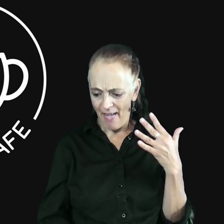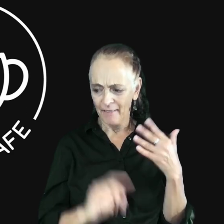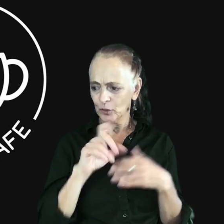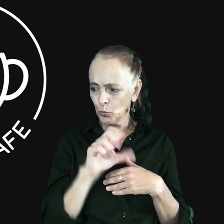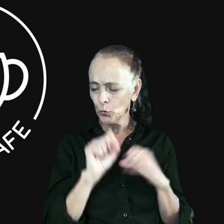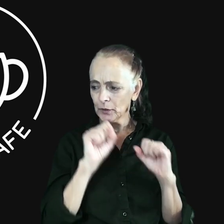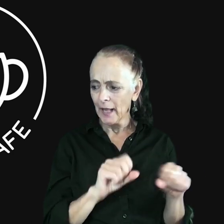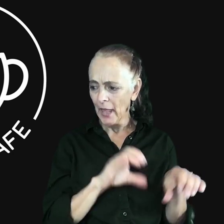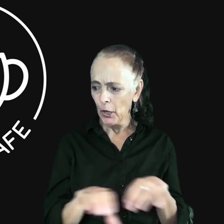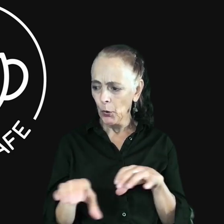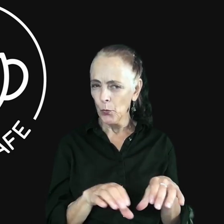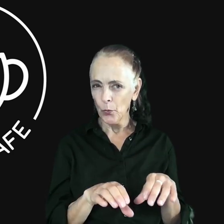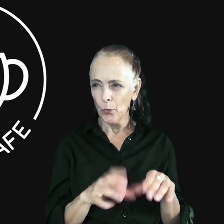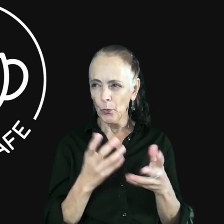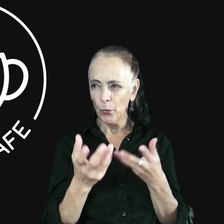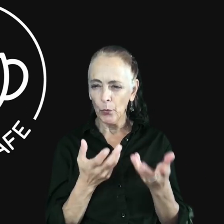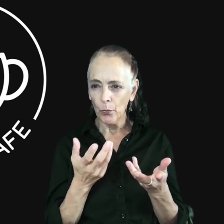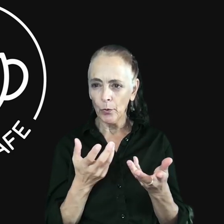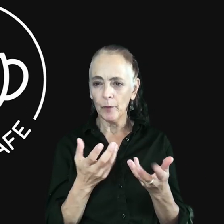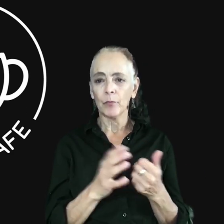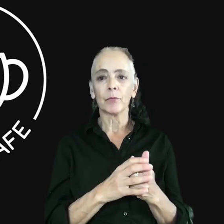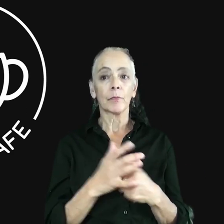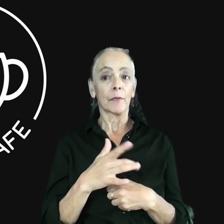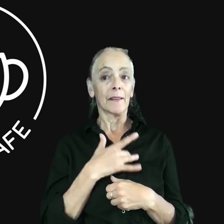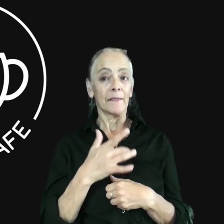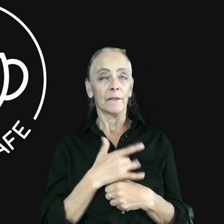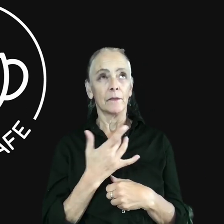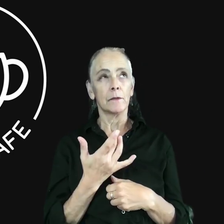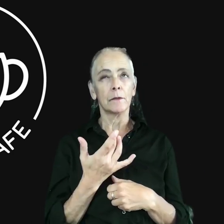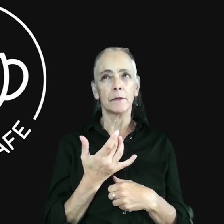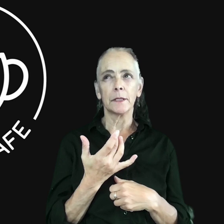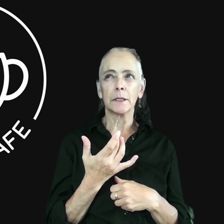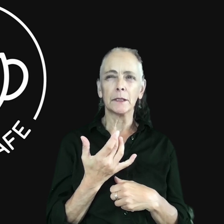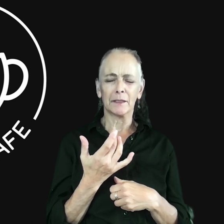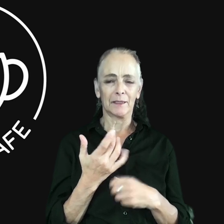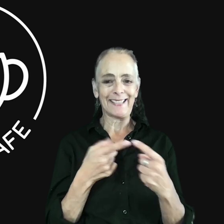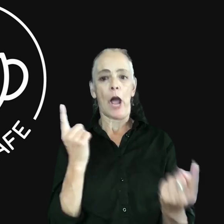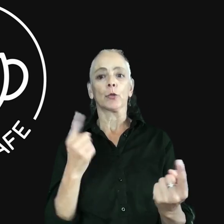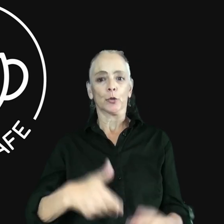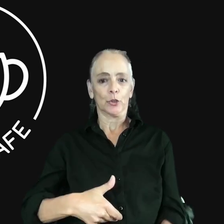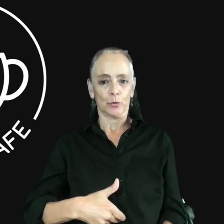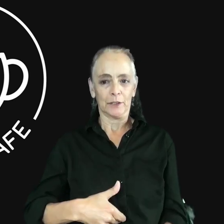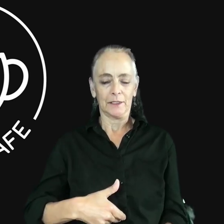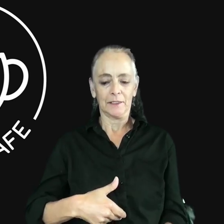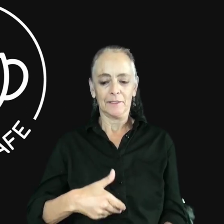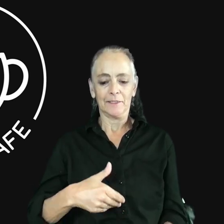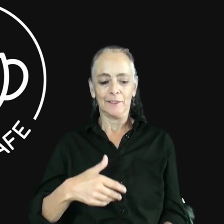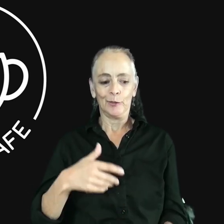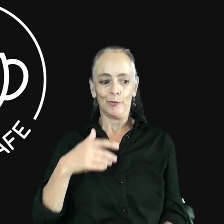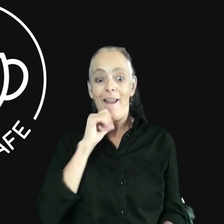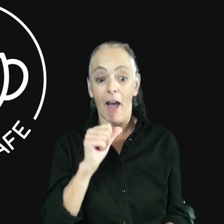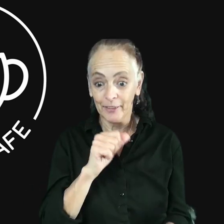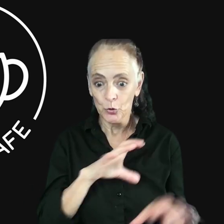things that i can do and it feels inc it feels very counter-intuitive to say don't start doing research